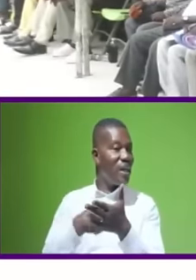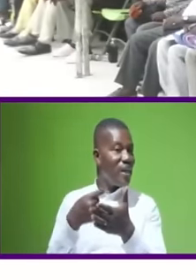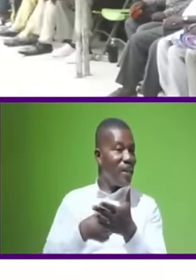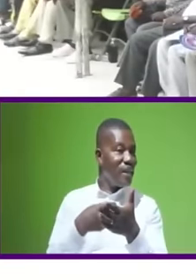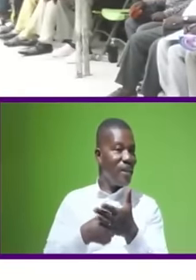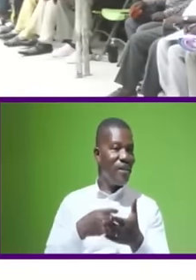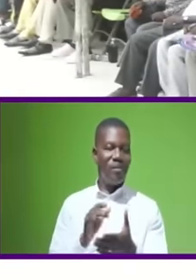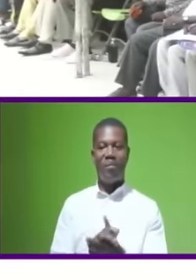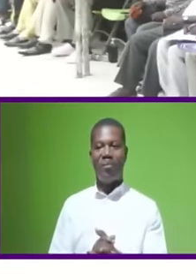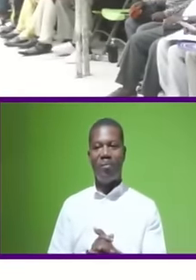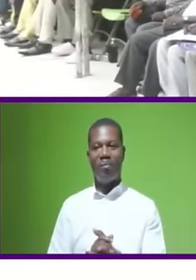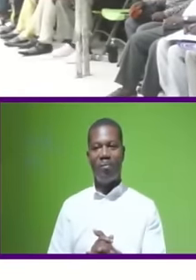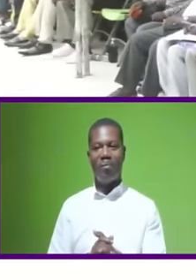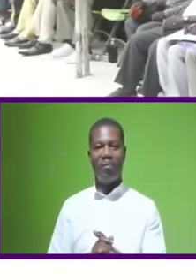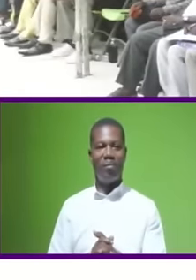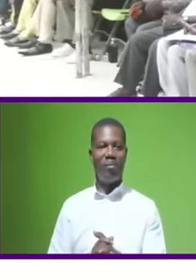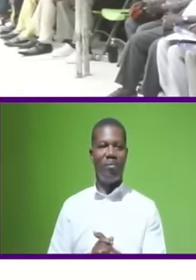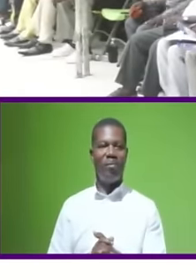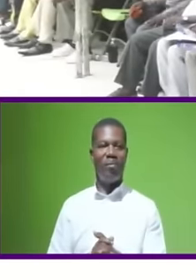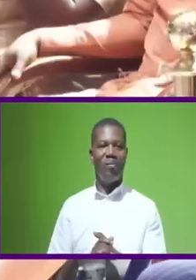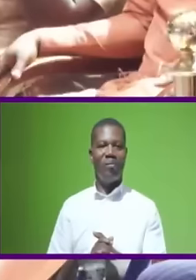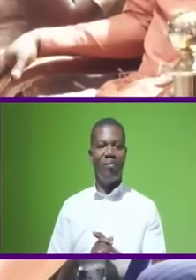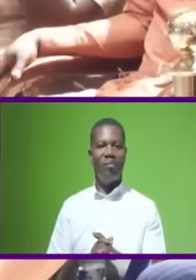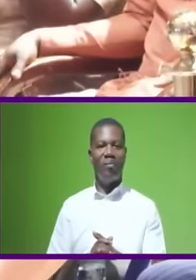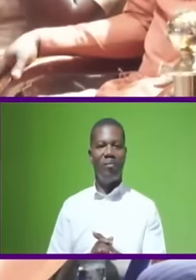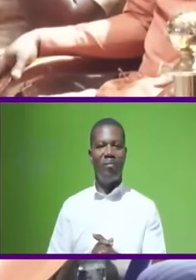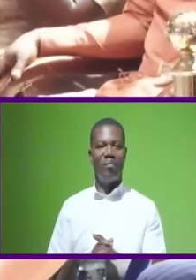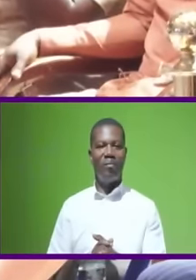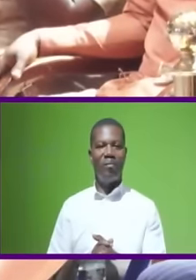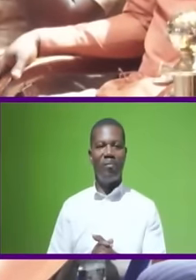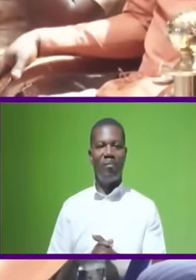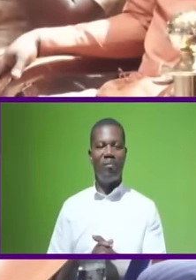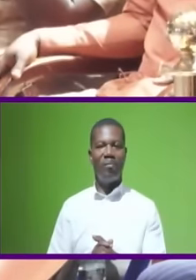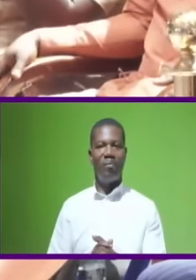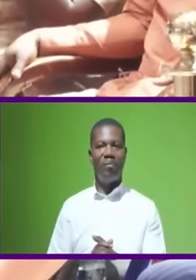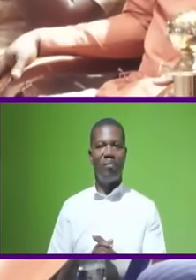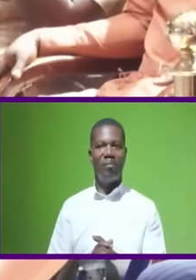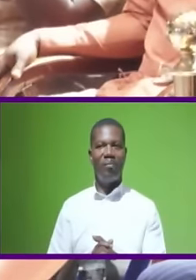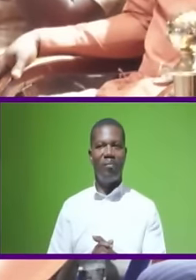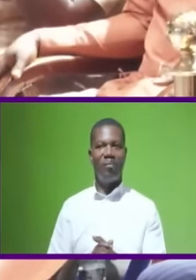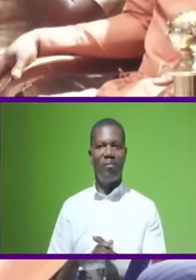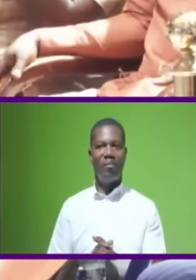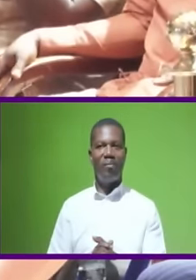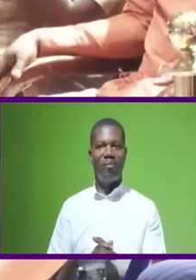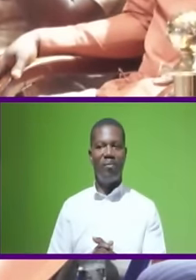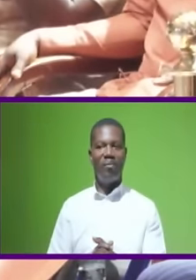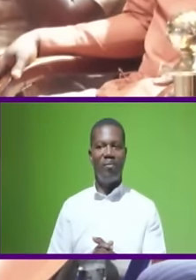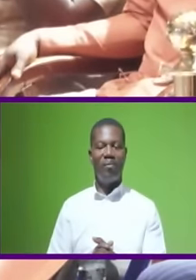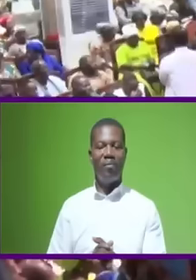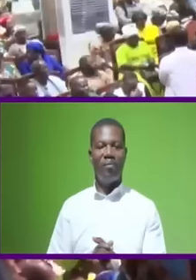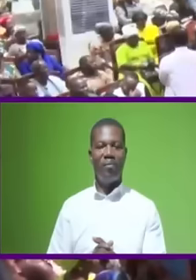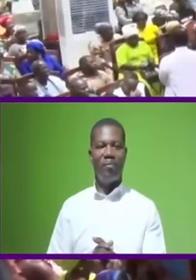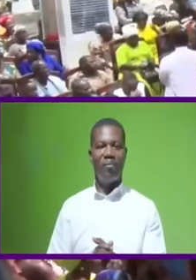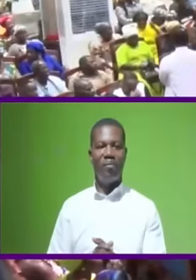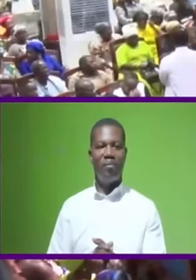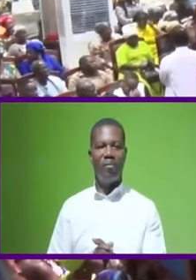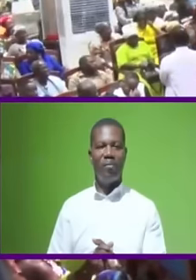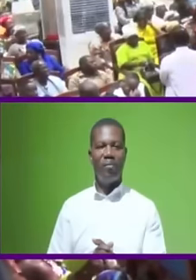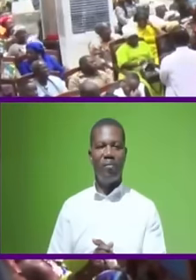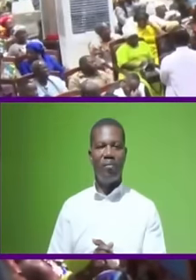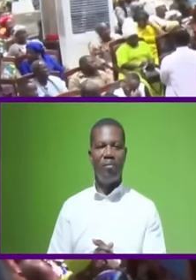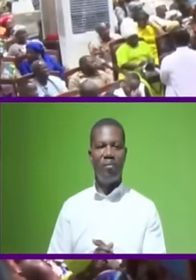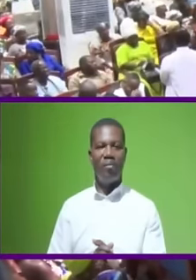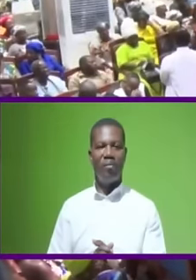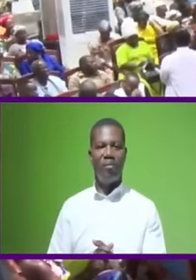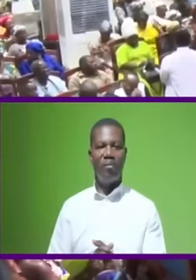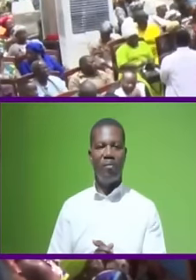on social media is that I should use the money to establish a factory. I should be an importer, importing goods from China. And even